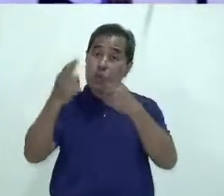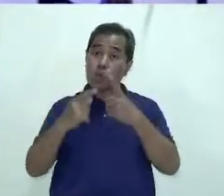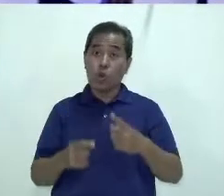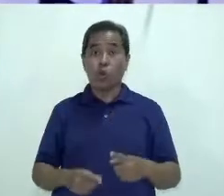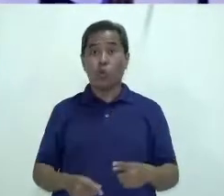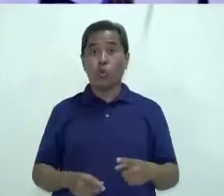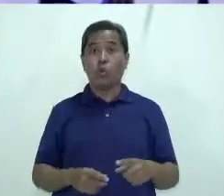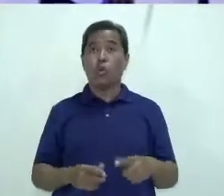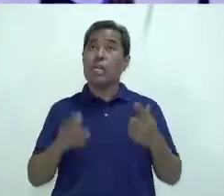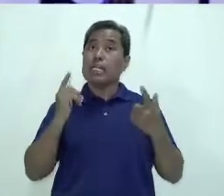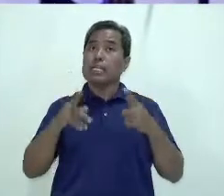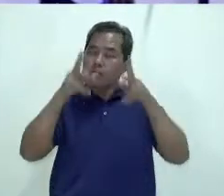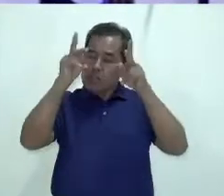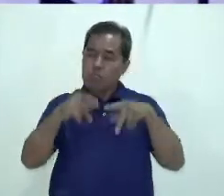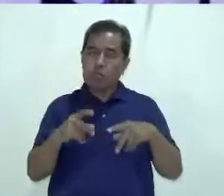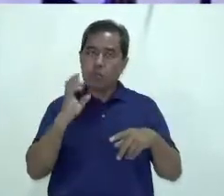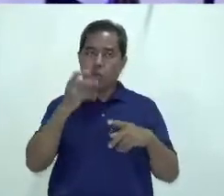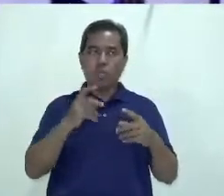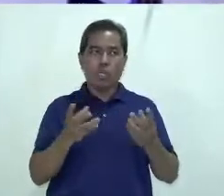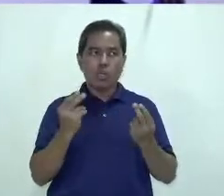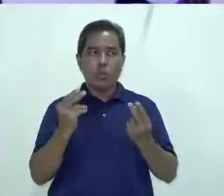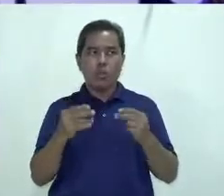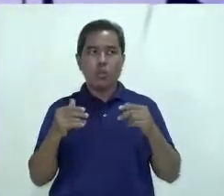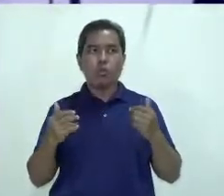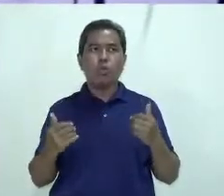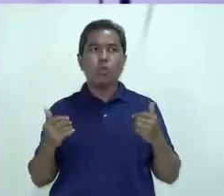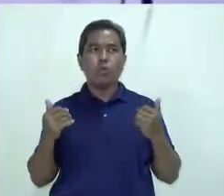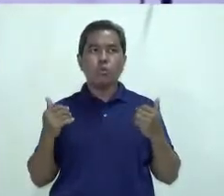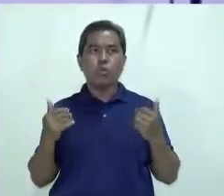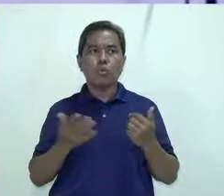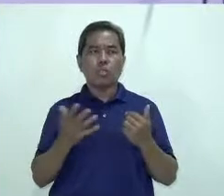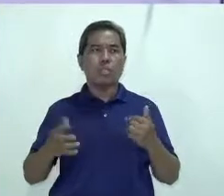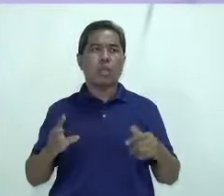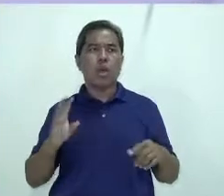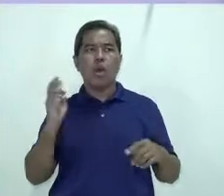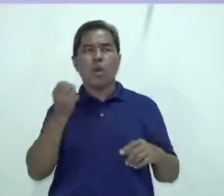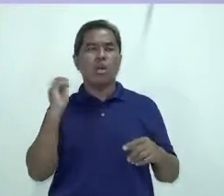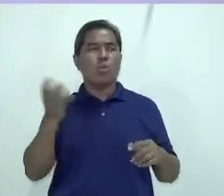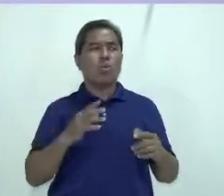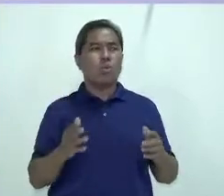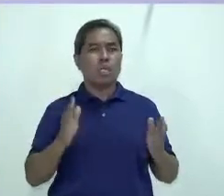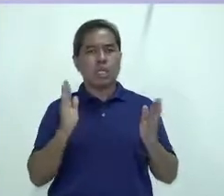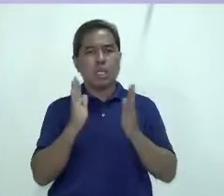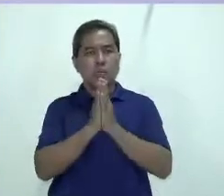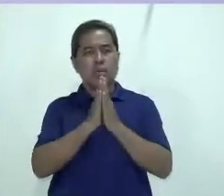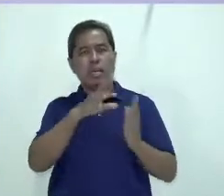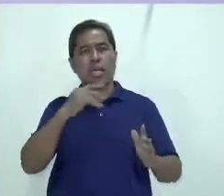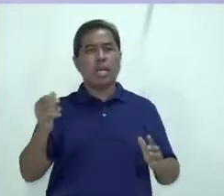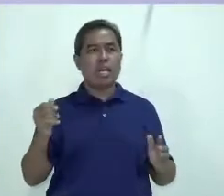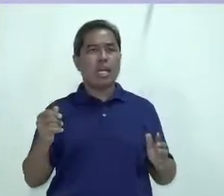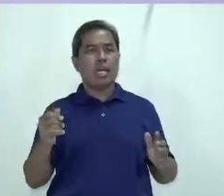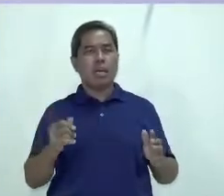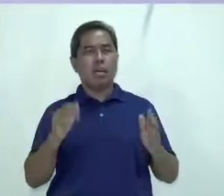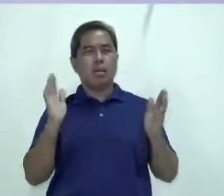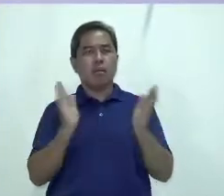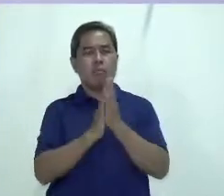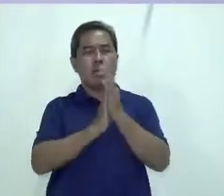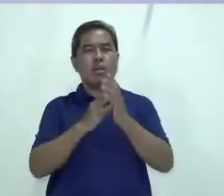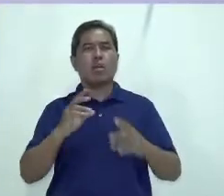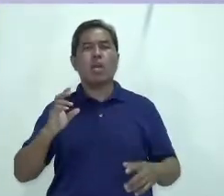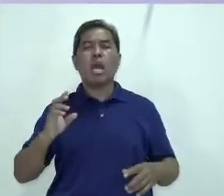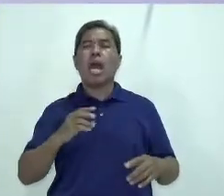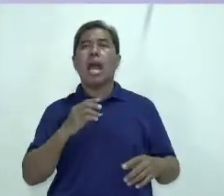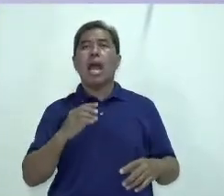something about it. When we pray and praise, we say, God, here are my circumstances. I'm lifting them up to